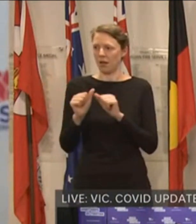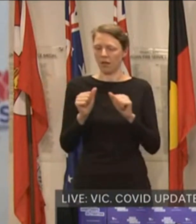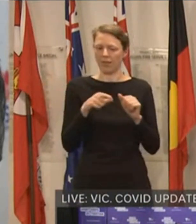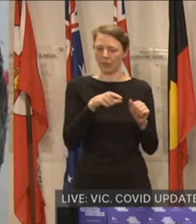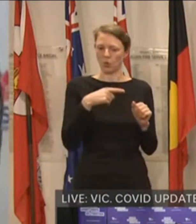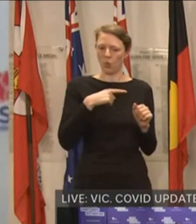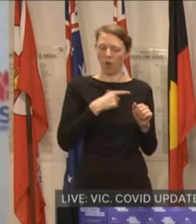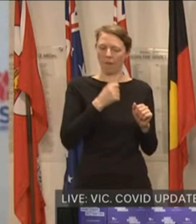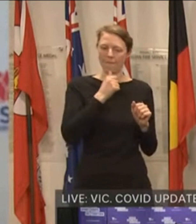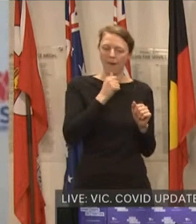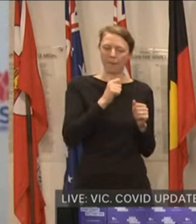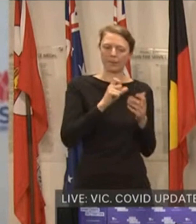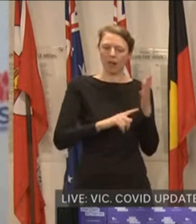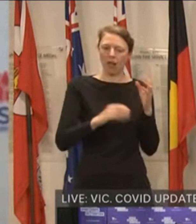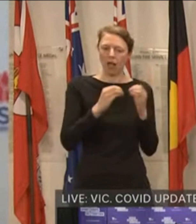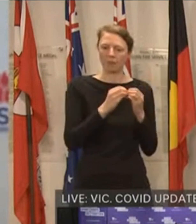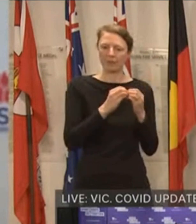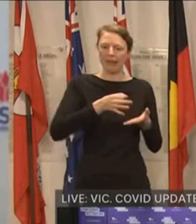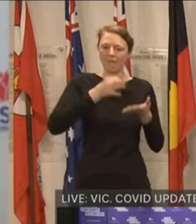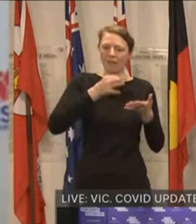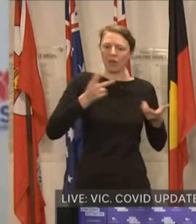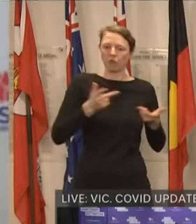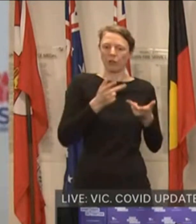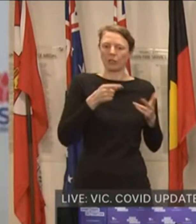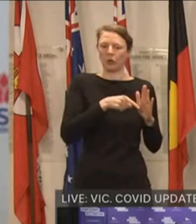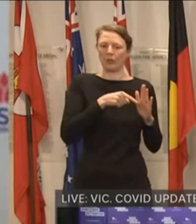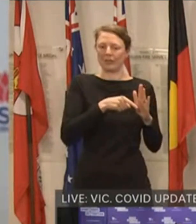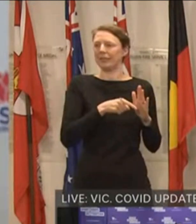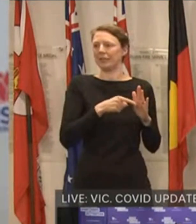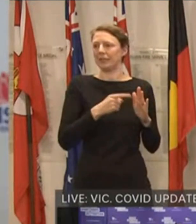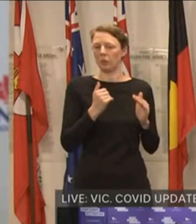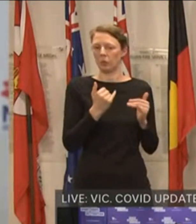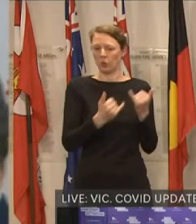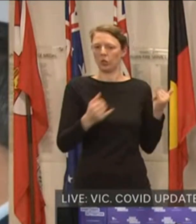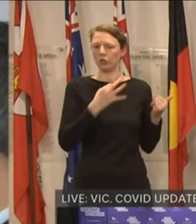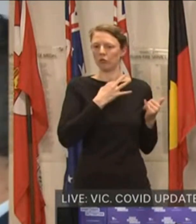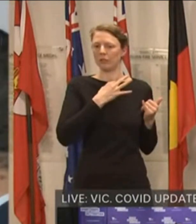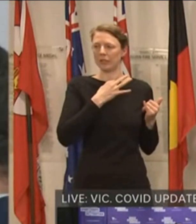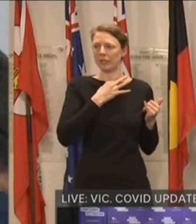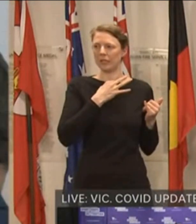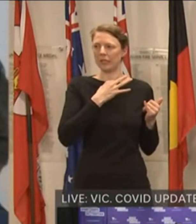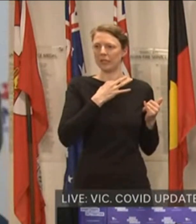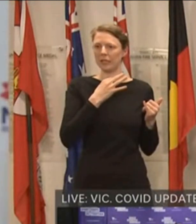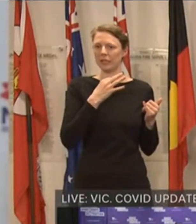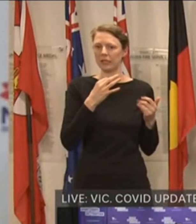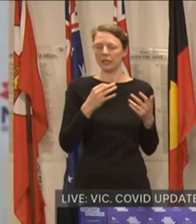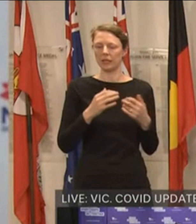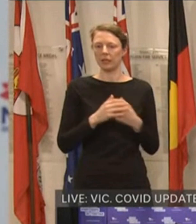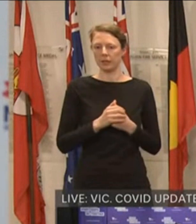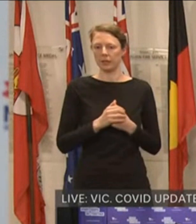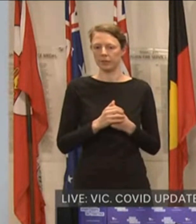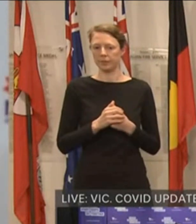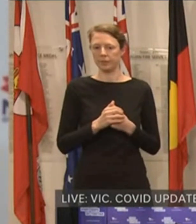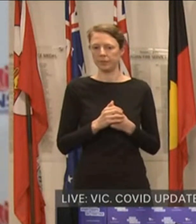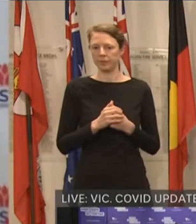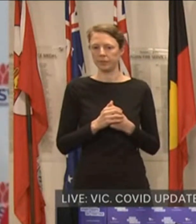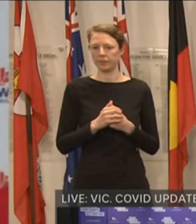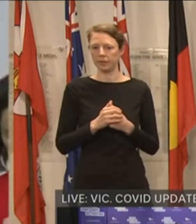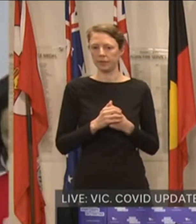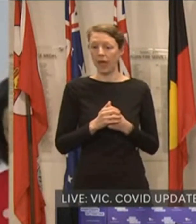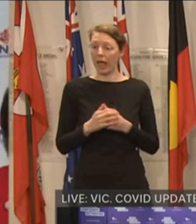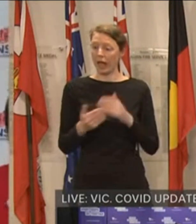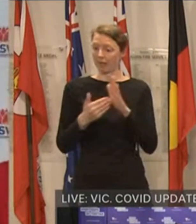have multiple rooms or kitchens. Is it 300 per room per 4 square metres, or is